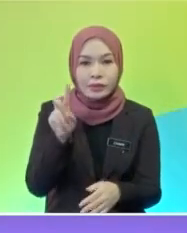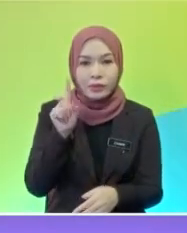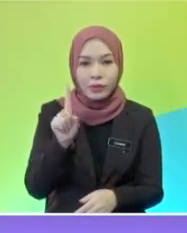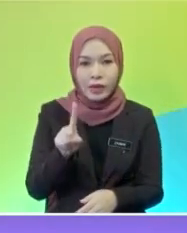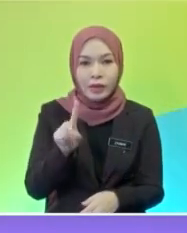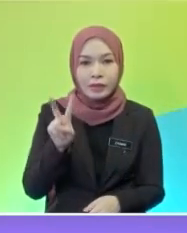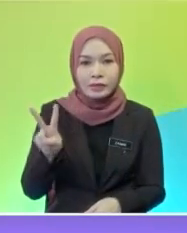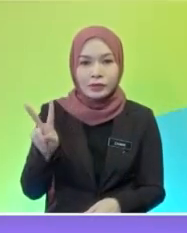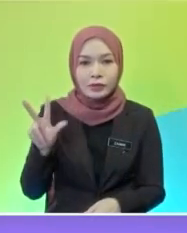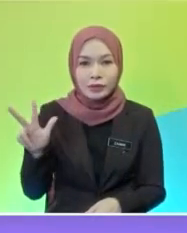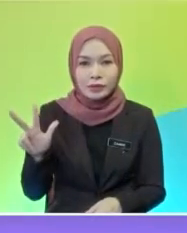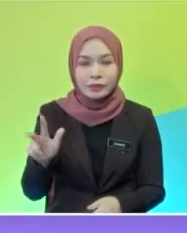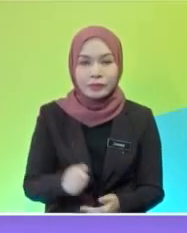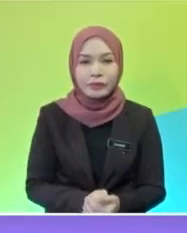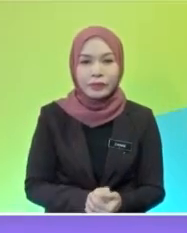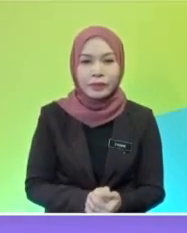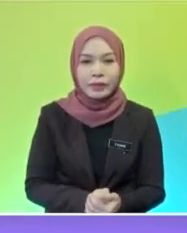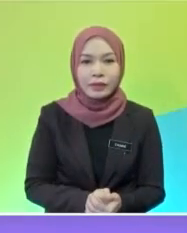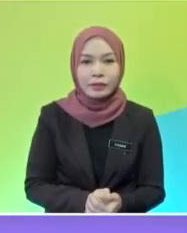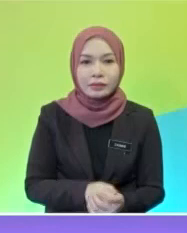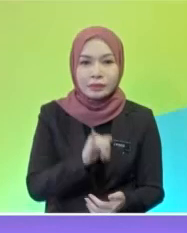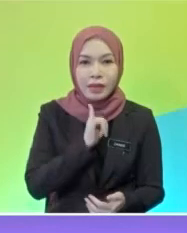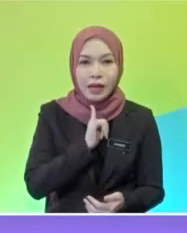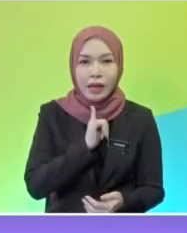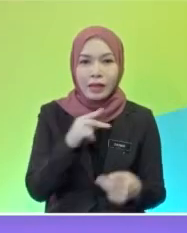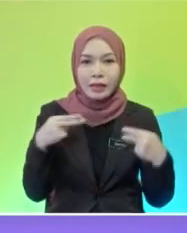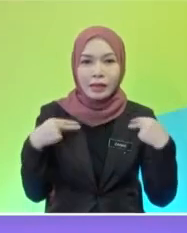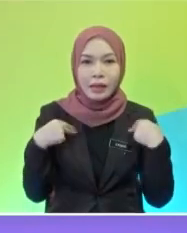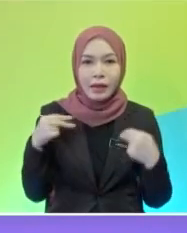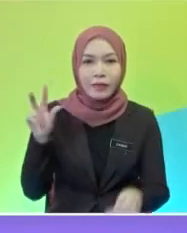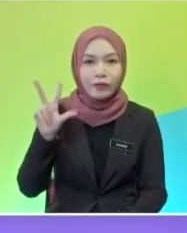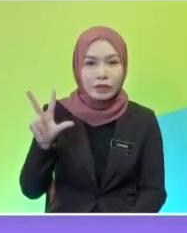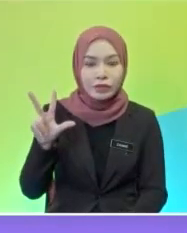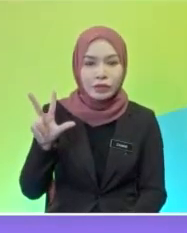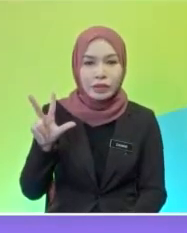1, 2, 3. Again, I'll repeat. Okay. I have three corners.